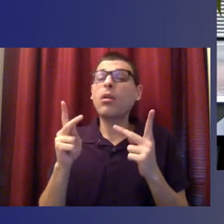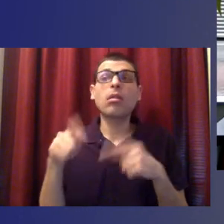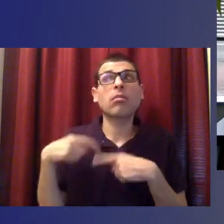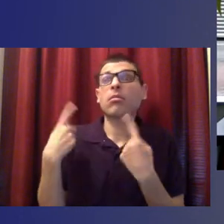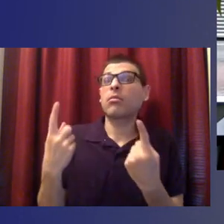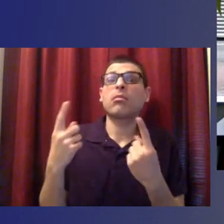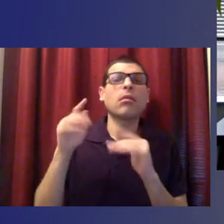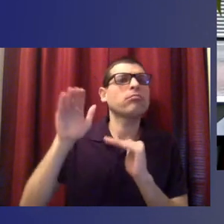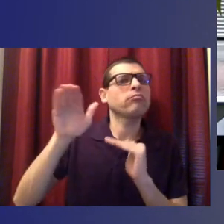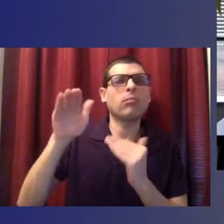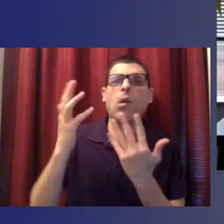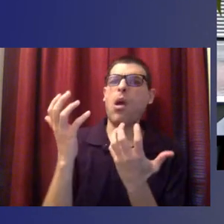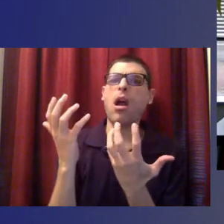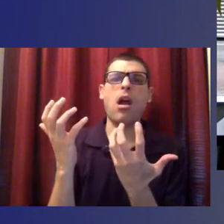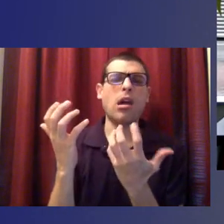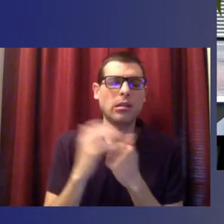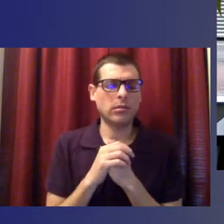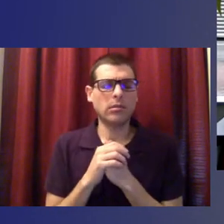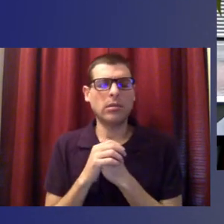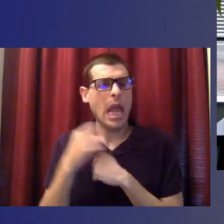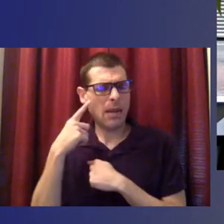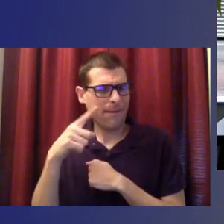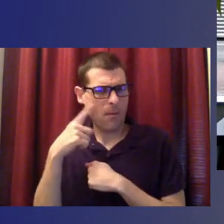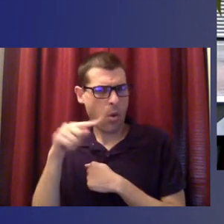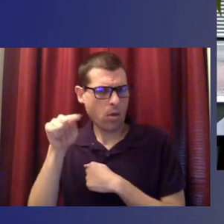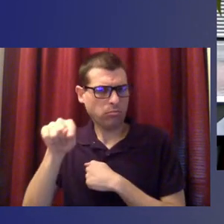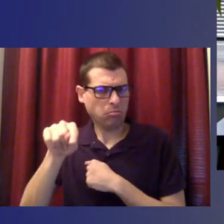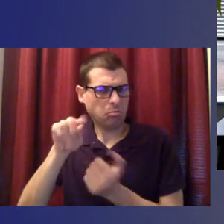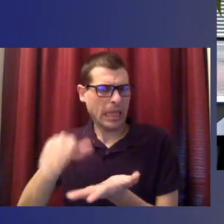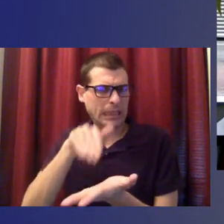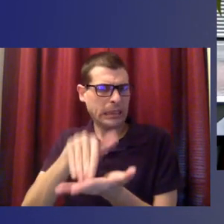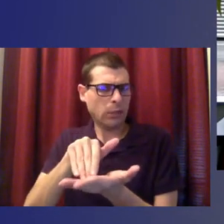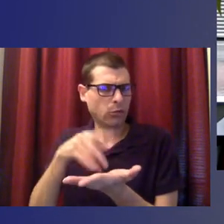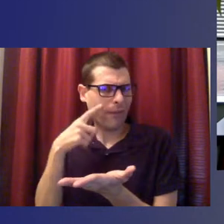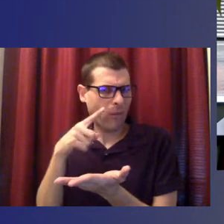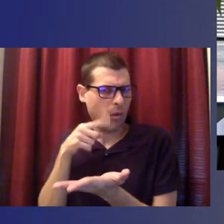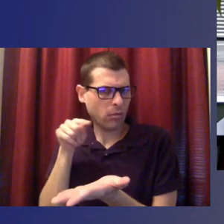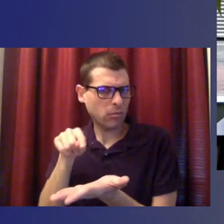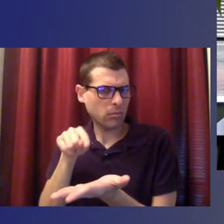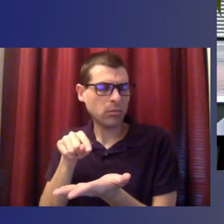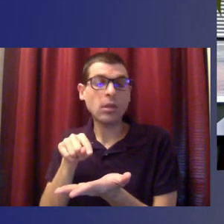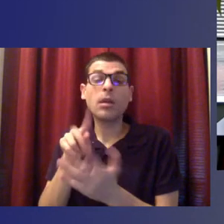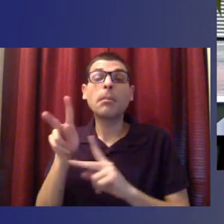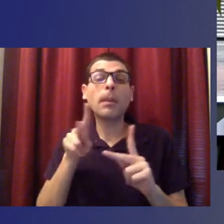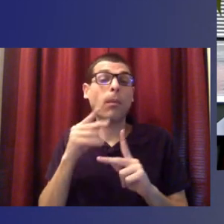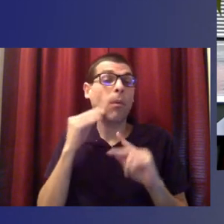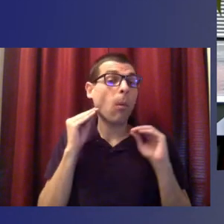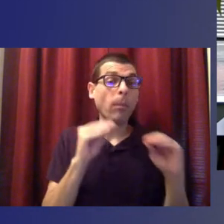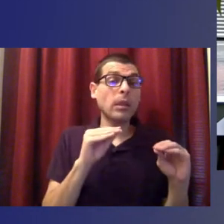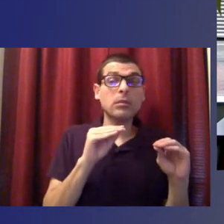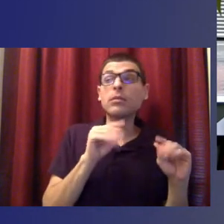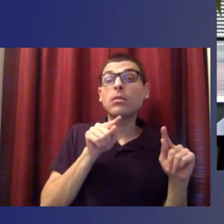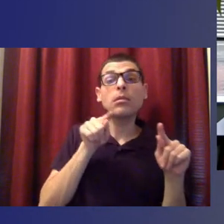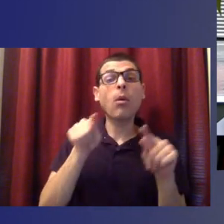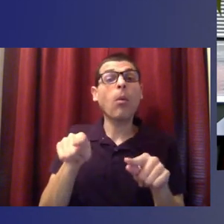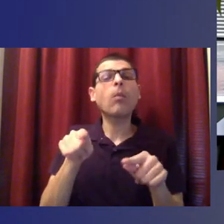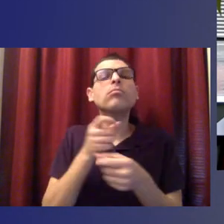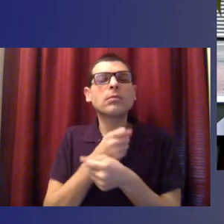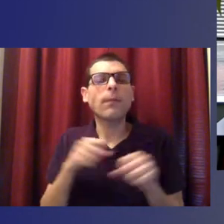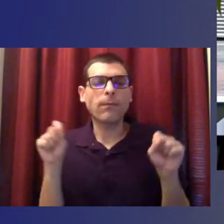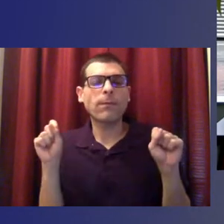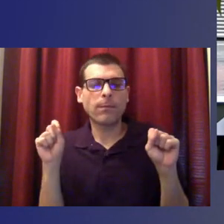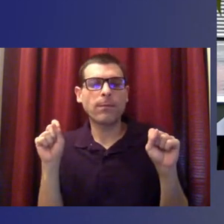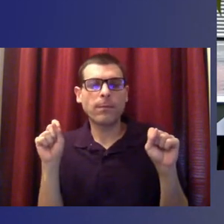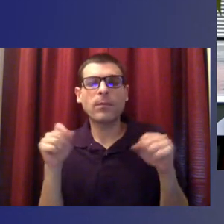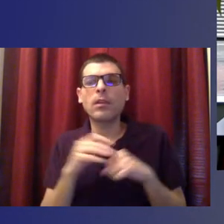go to come off the street and be safe and be surrounded by people who have